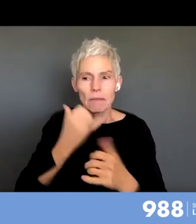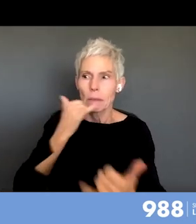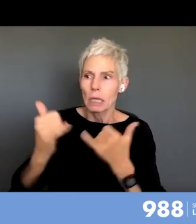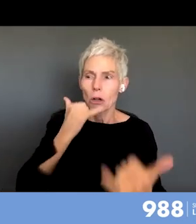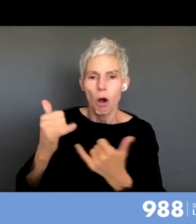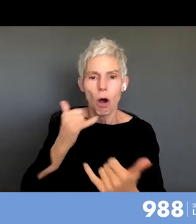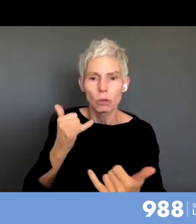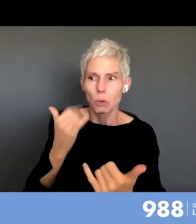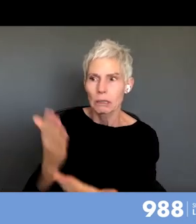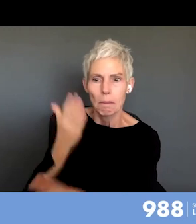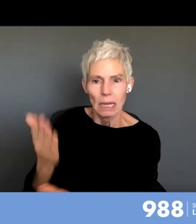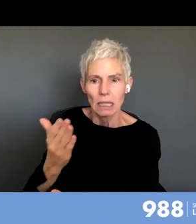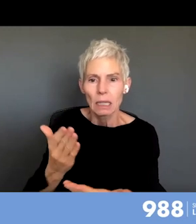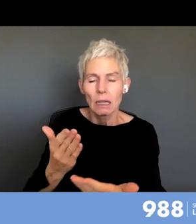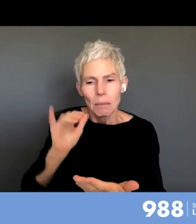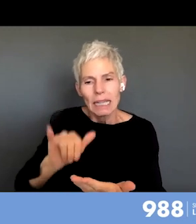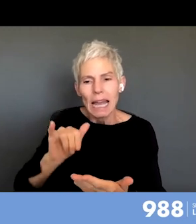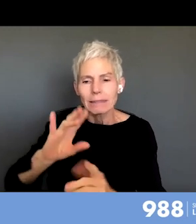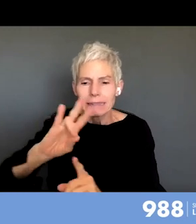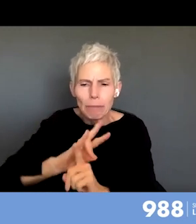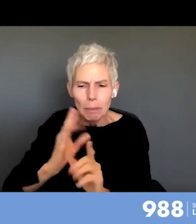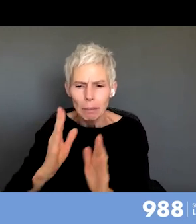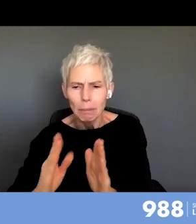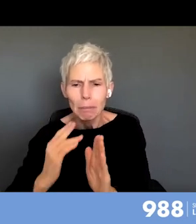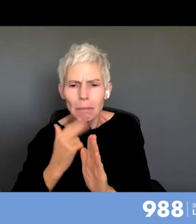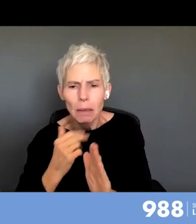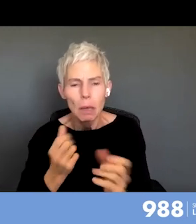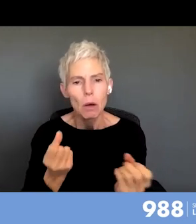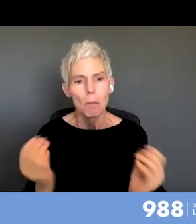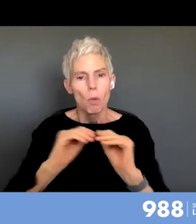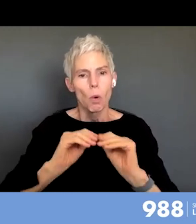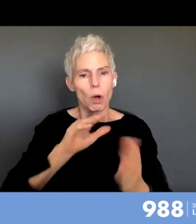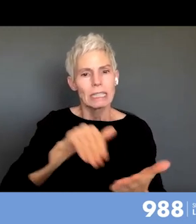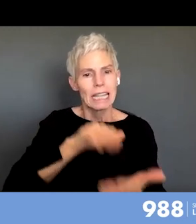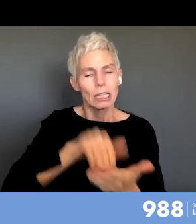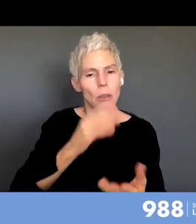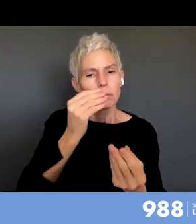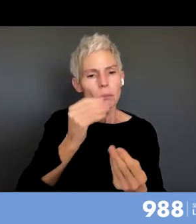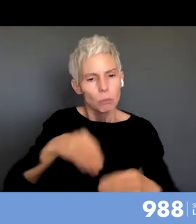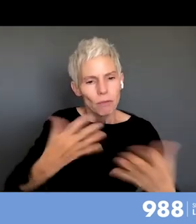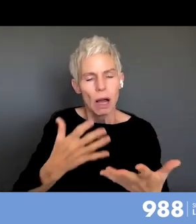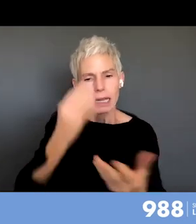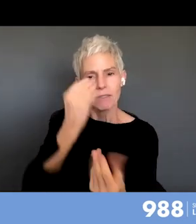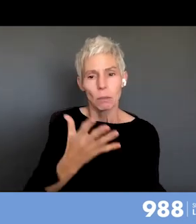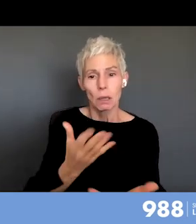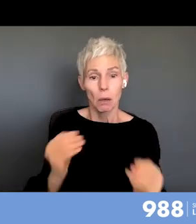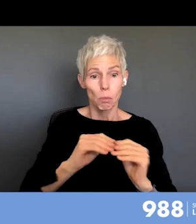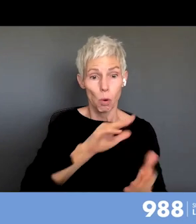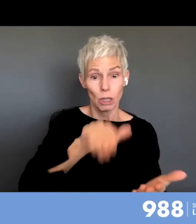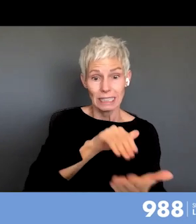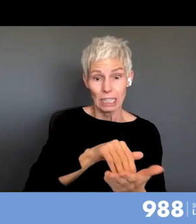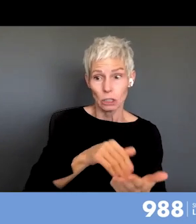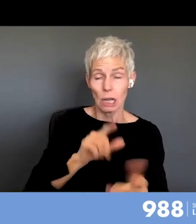even though it was a smaller period of time, because we had so many more centers that were providing that data. But it seems like the more centers that report data,